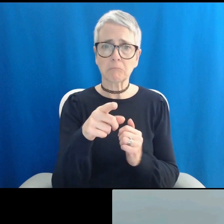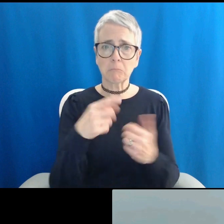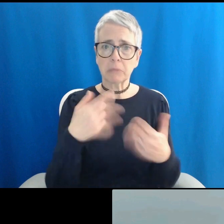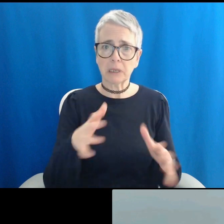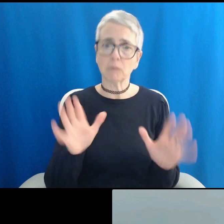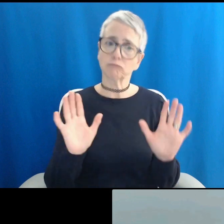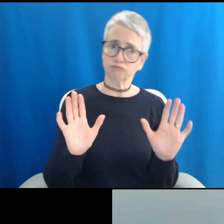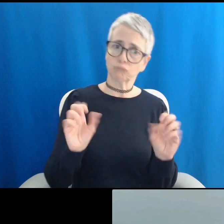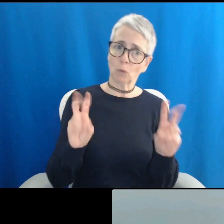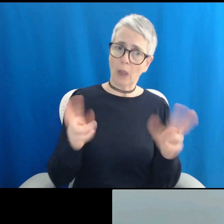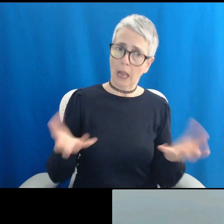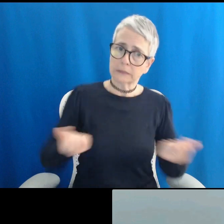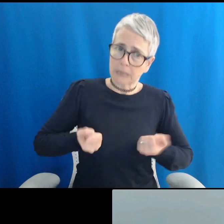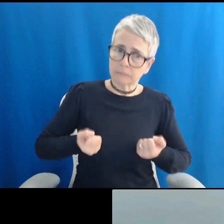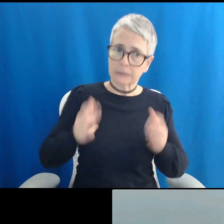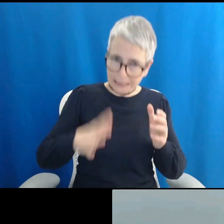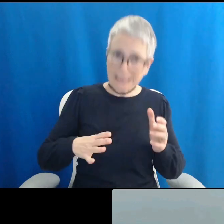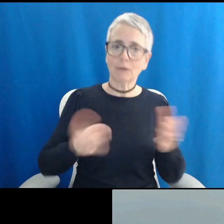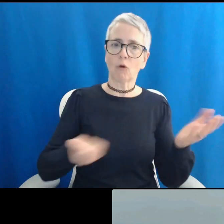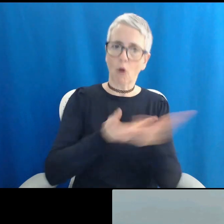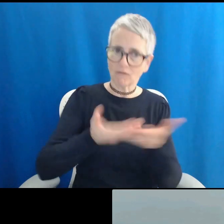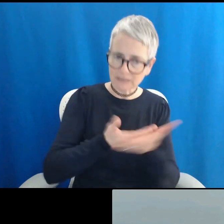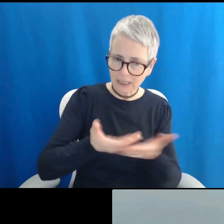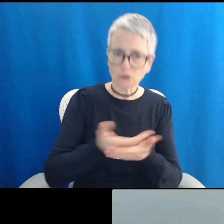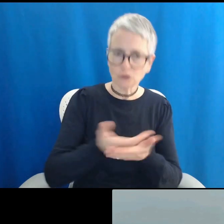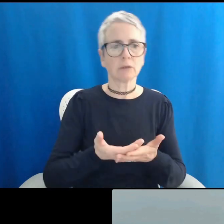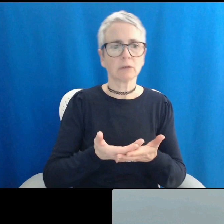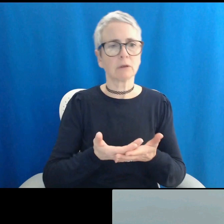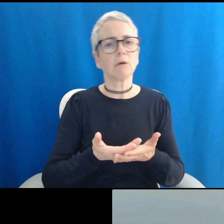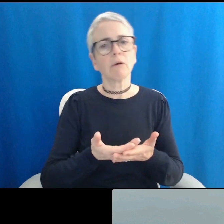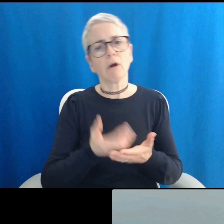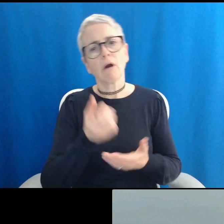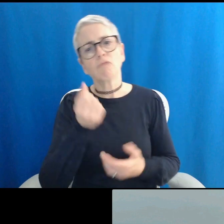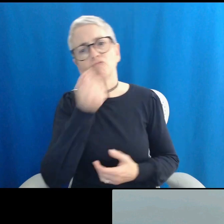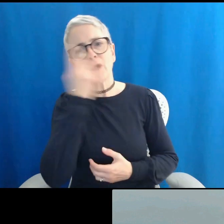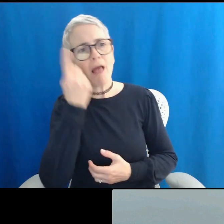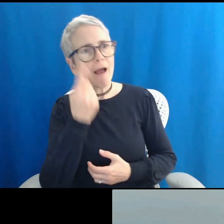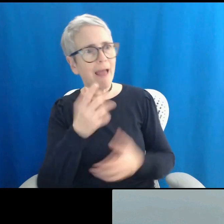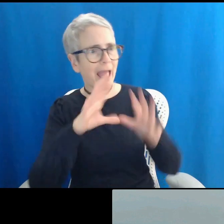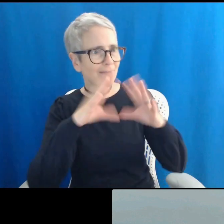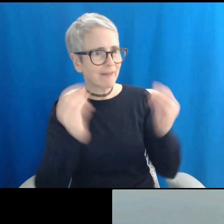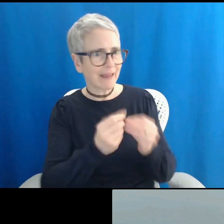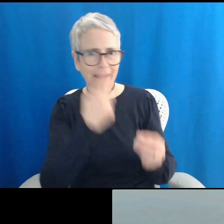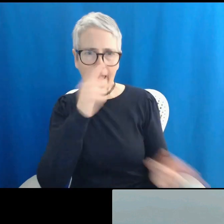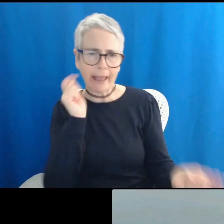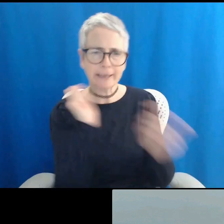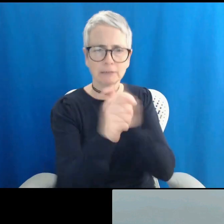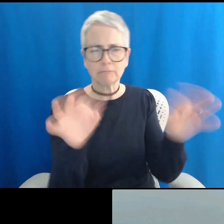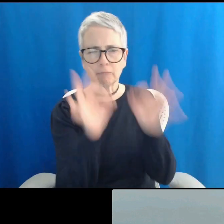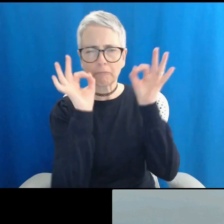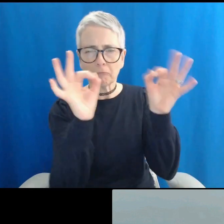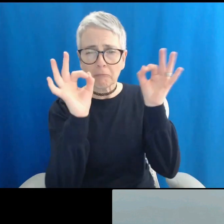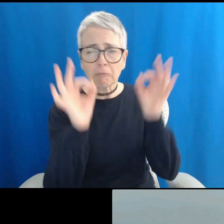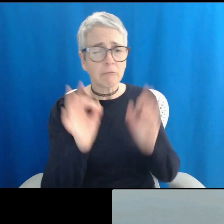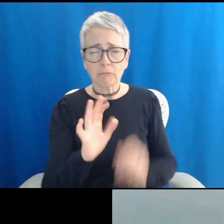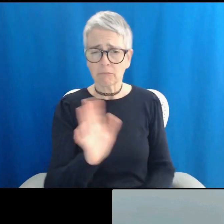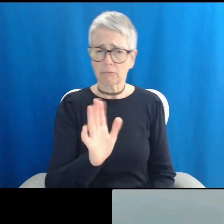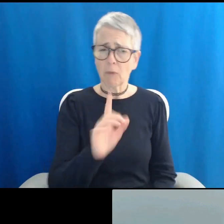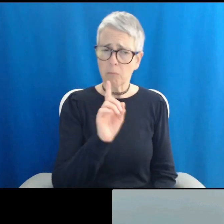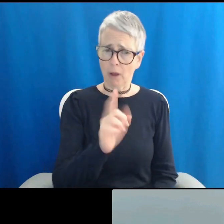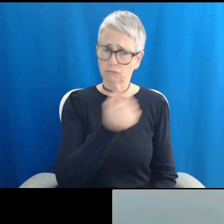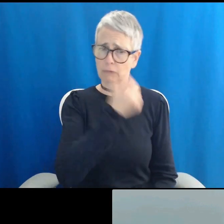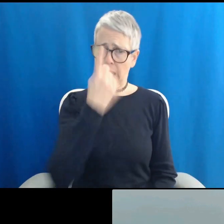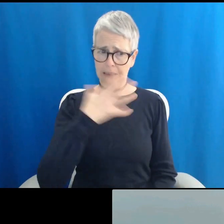we can't fix all of them, but at least we'll recognize they're there. And I've been invited to several meetings, groups,